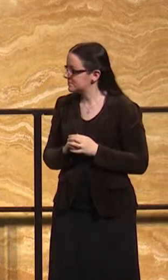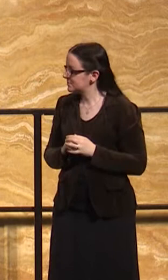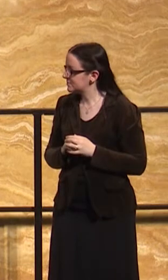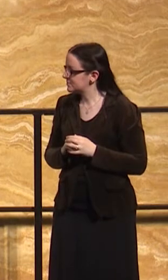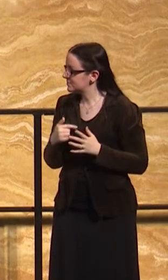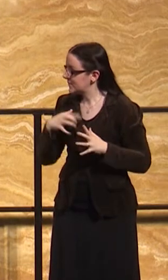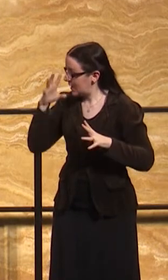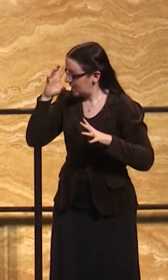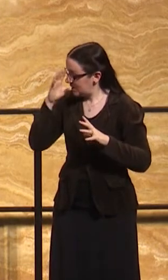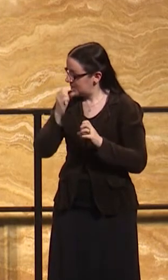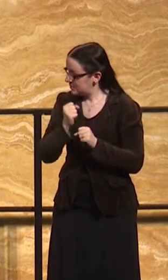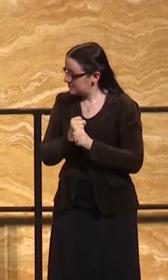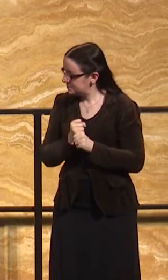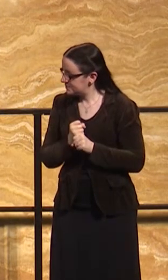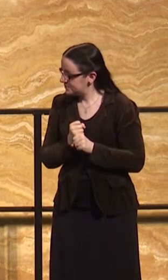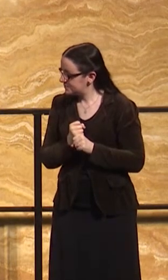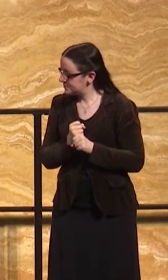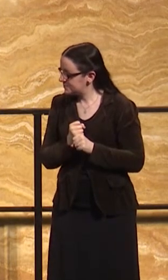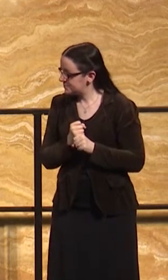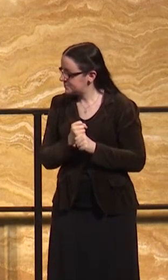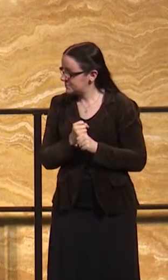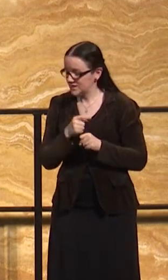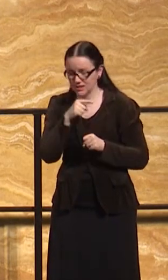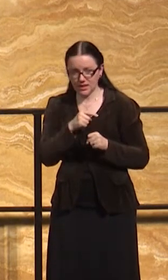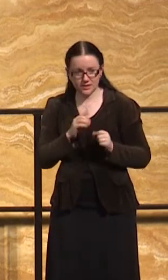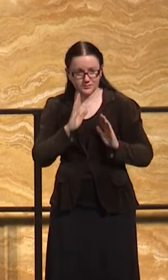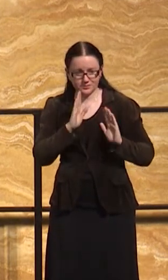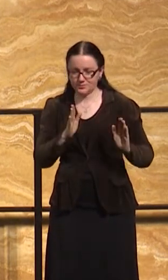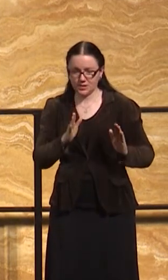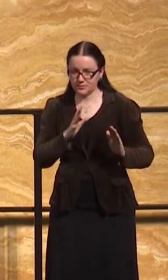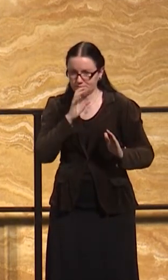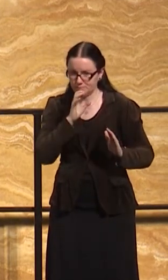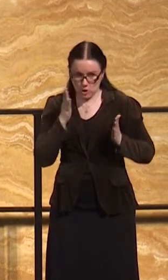A great diplomat, a great human being.